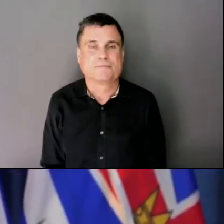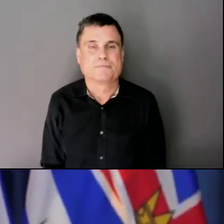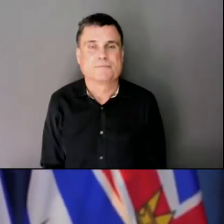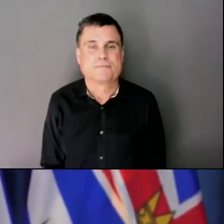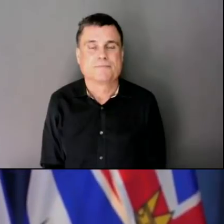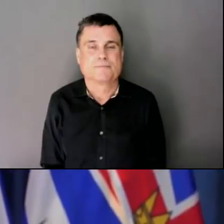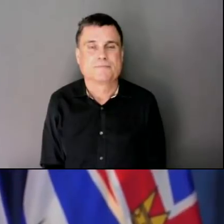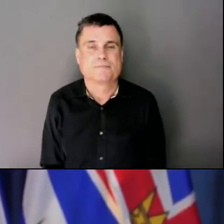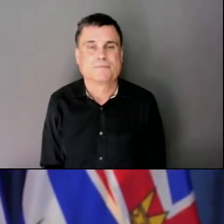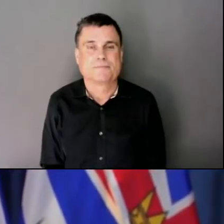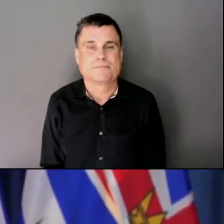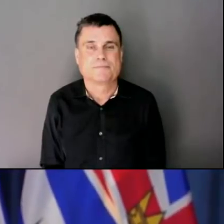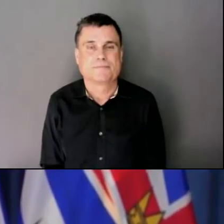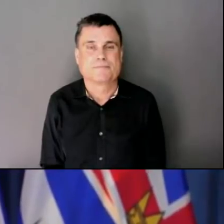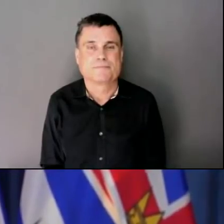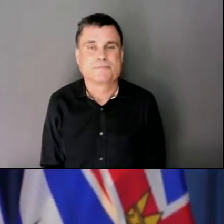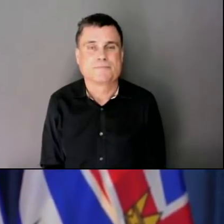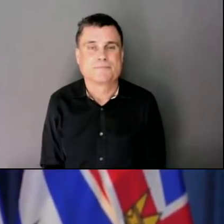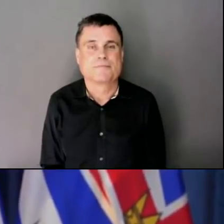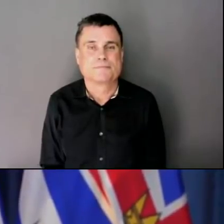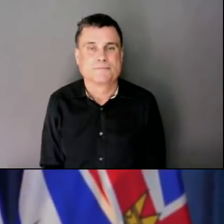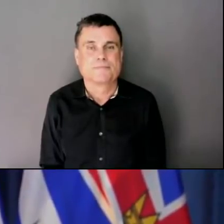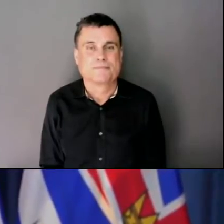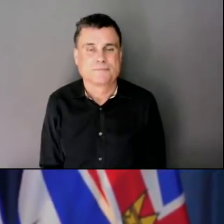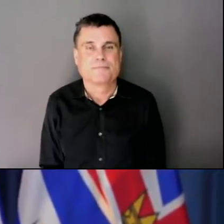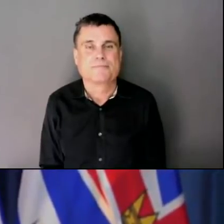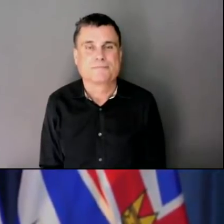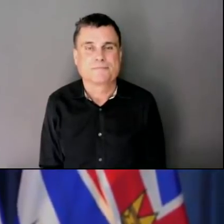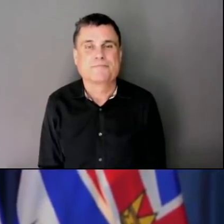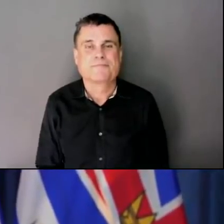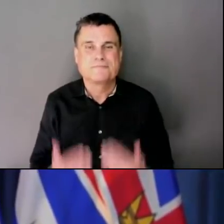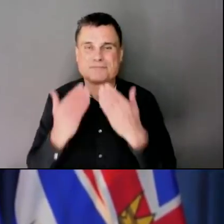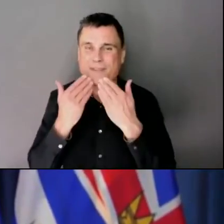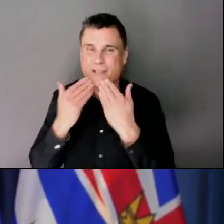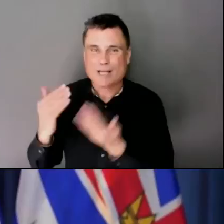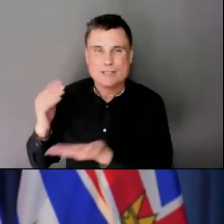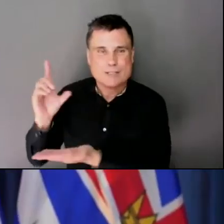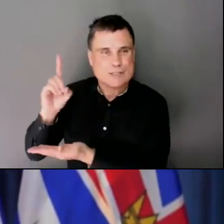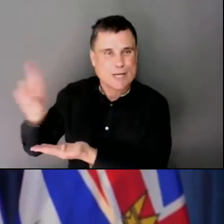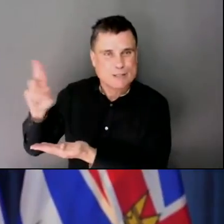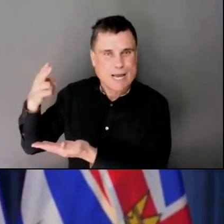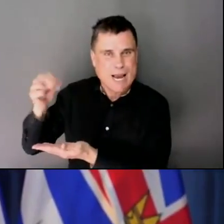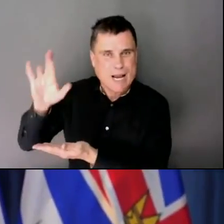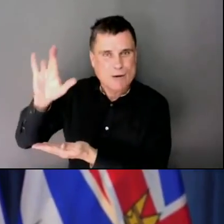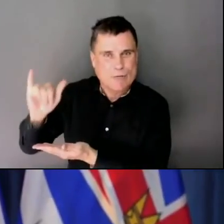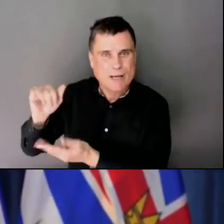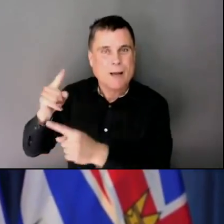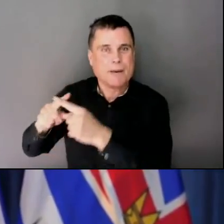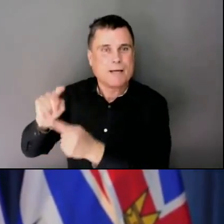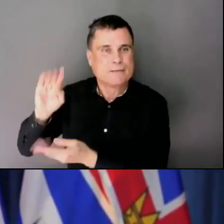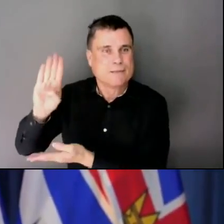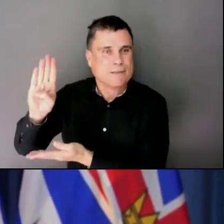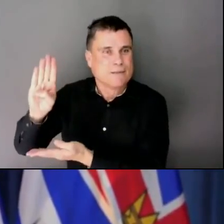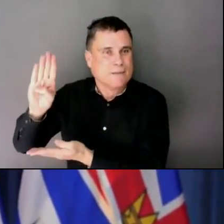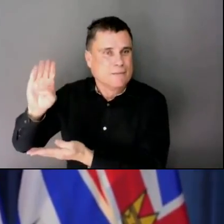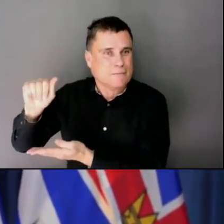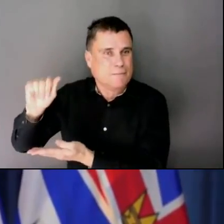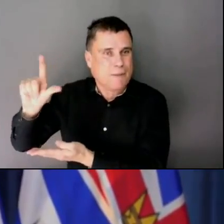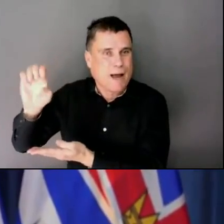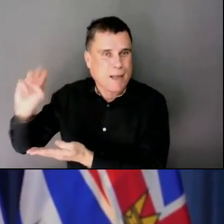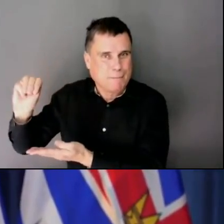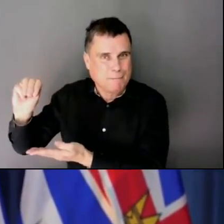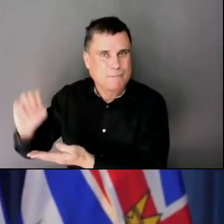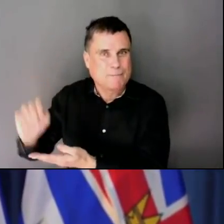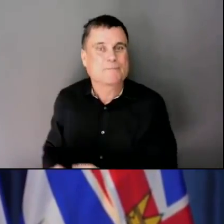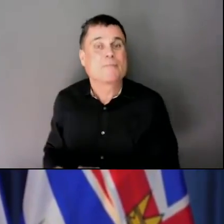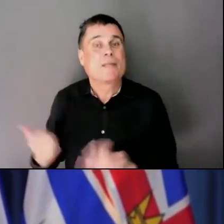Okay, well, thank you, Dr. Henry and Dr. Ballem, for that presentation. We're Jen's on the microphone. We're happy to answer any